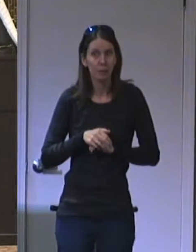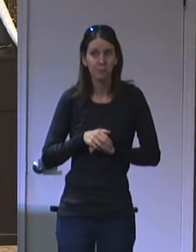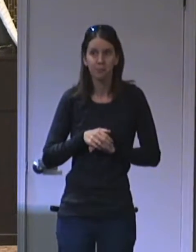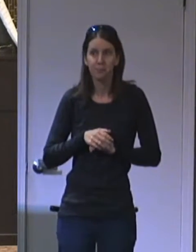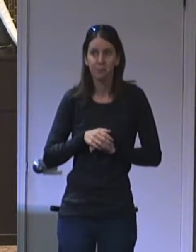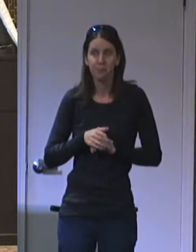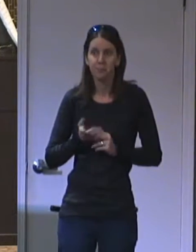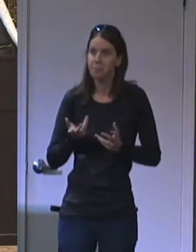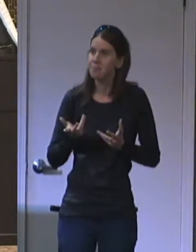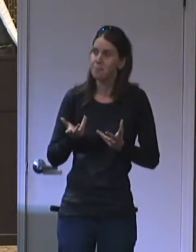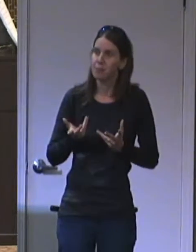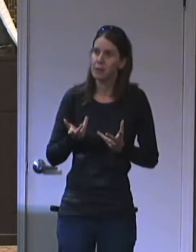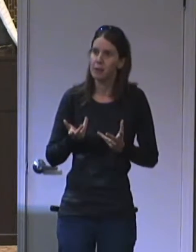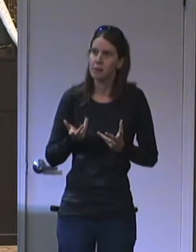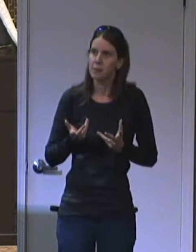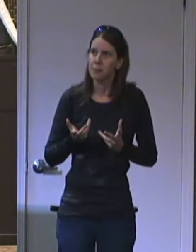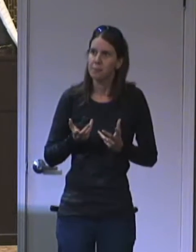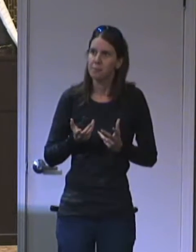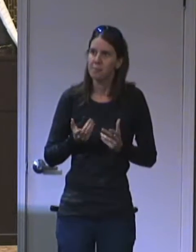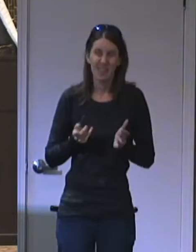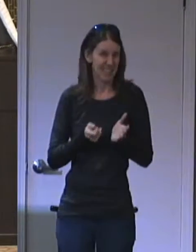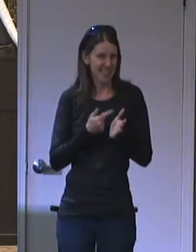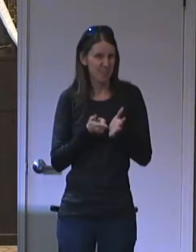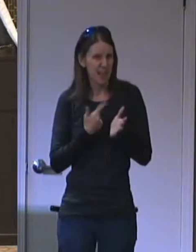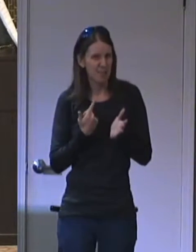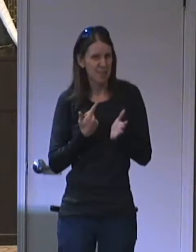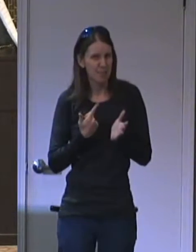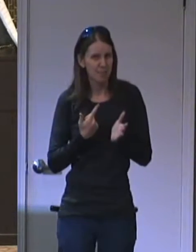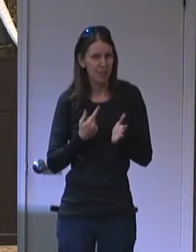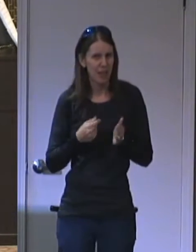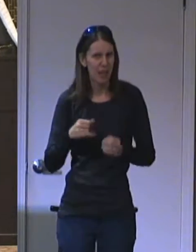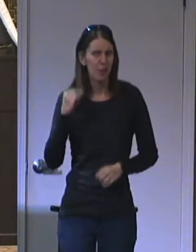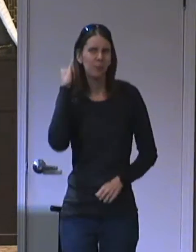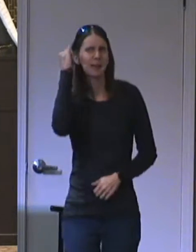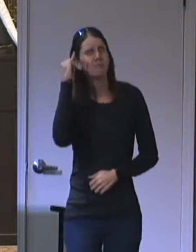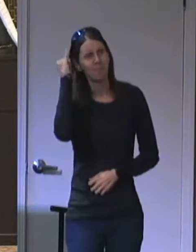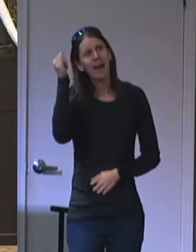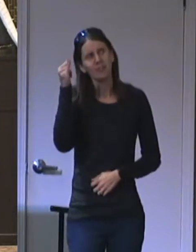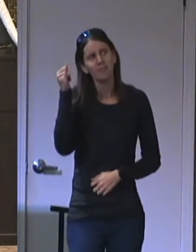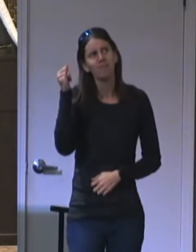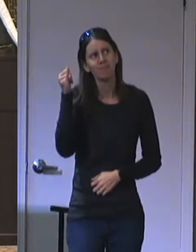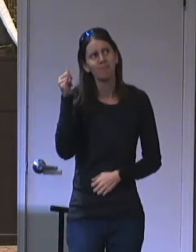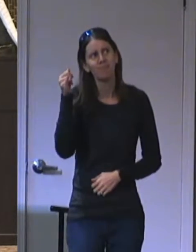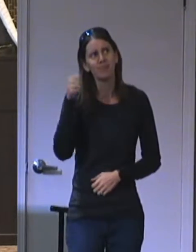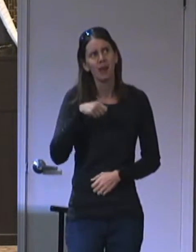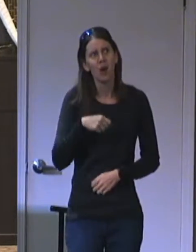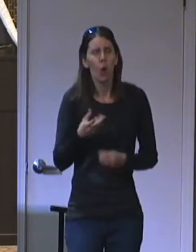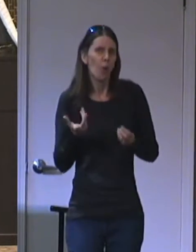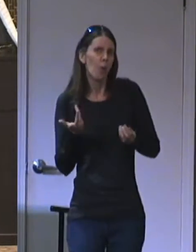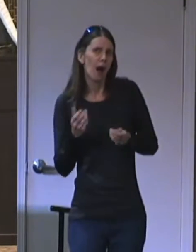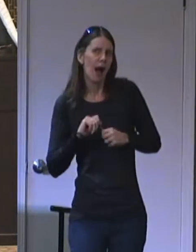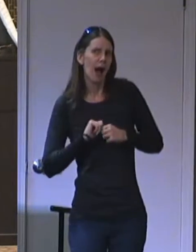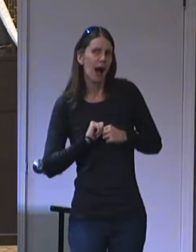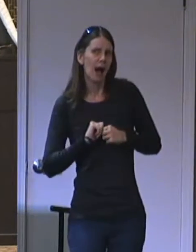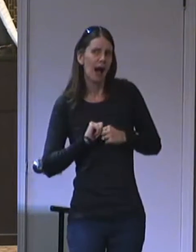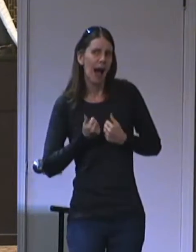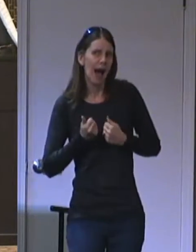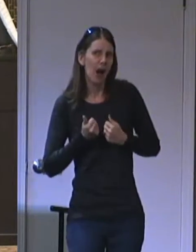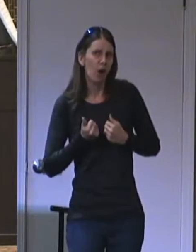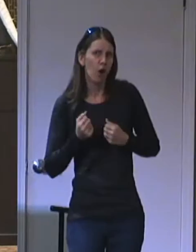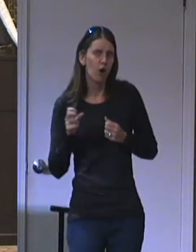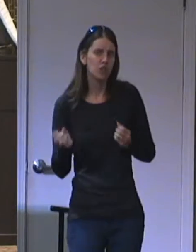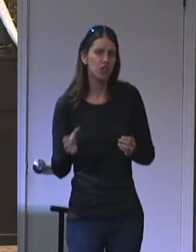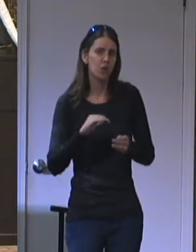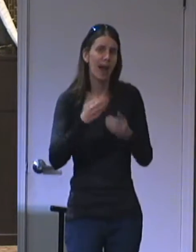think we have sometimes pictured in our own mind what the way to victory,